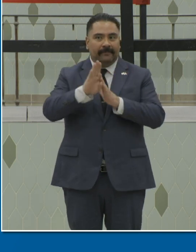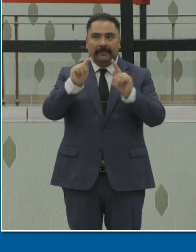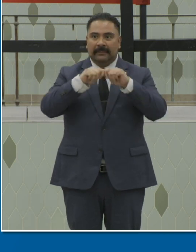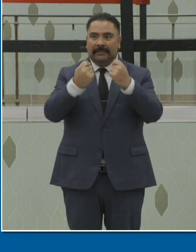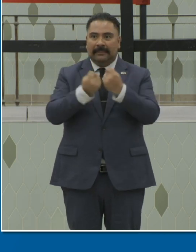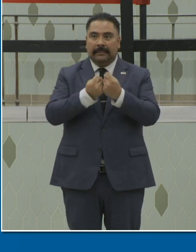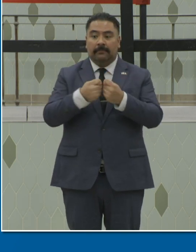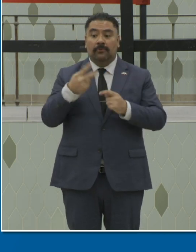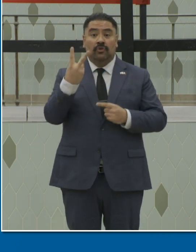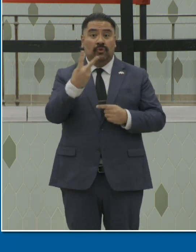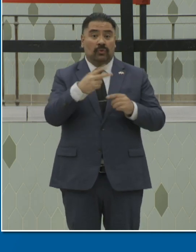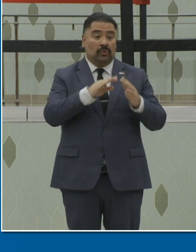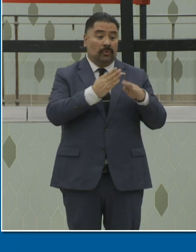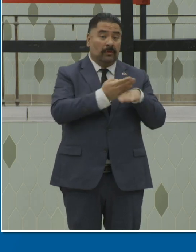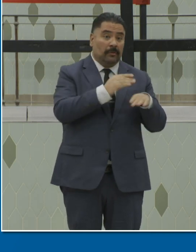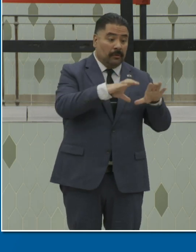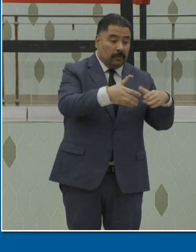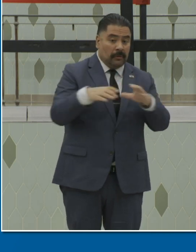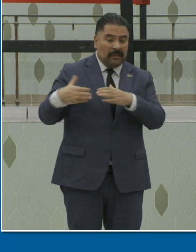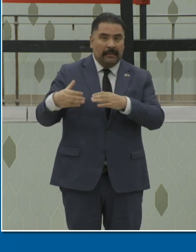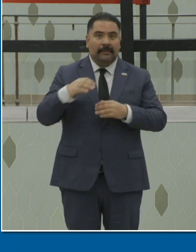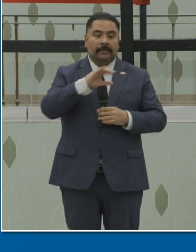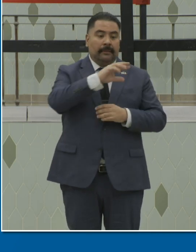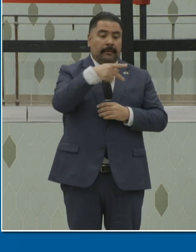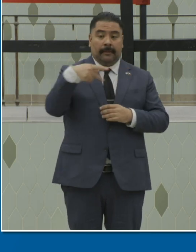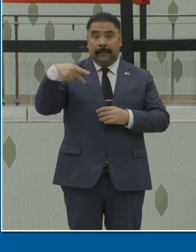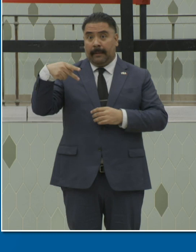know, these two developers, Peter and Jackie,